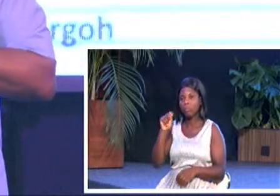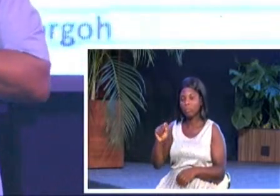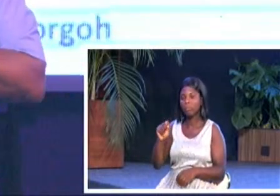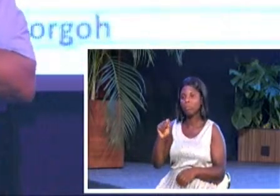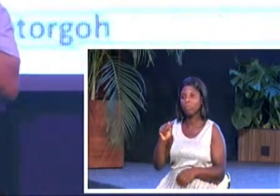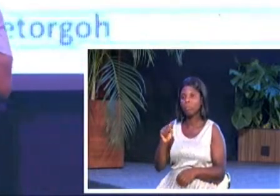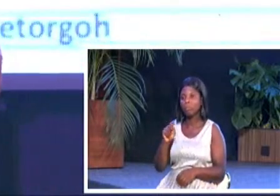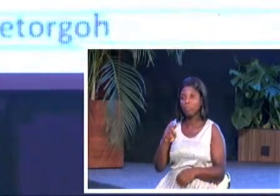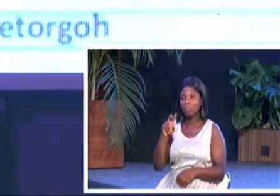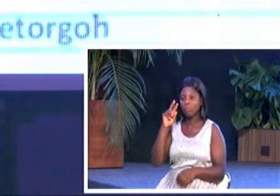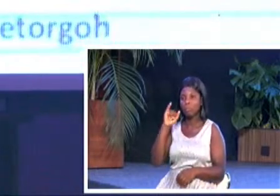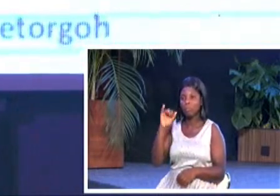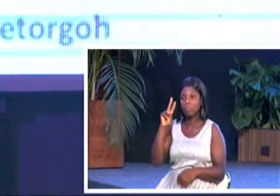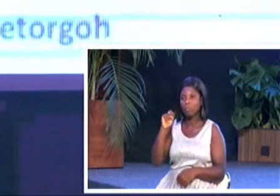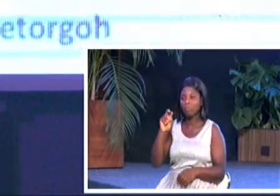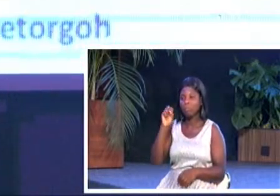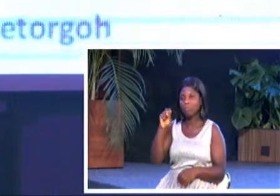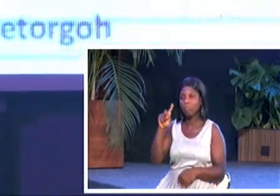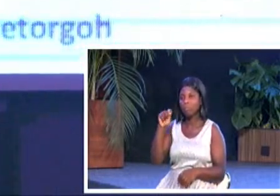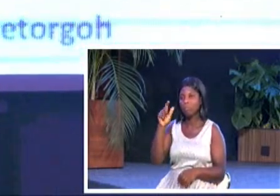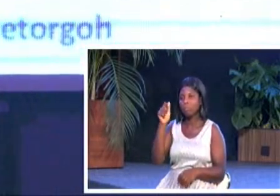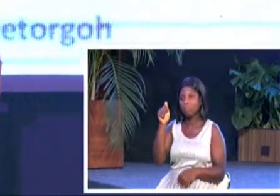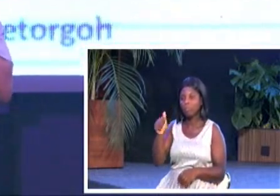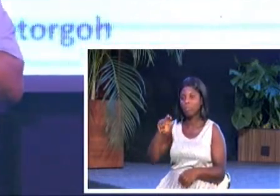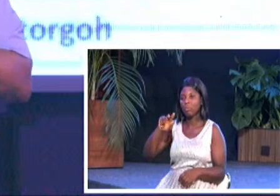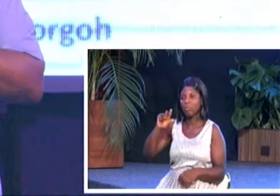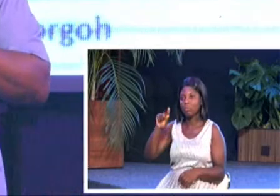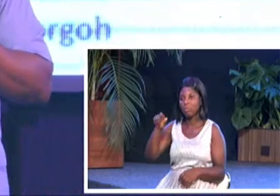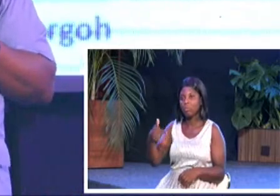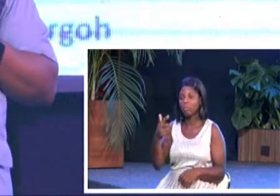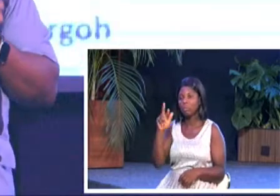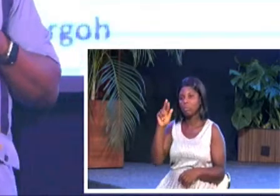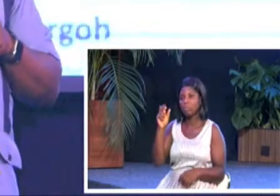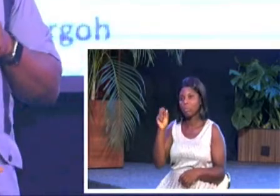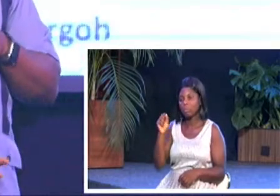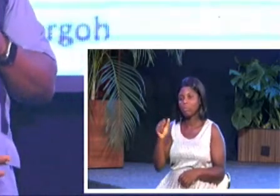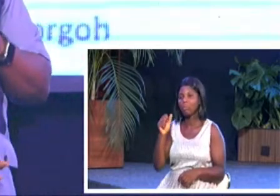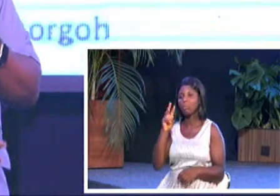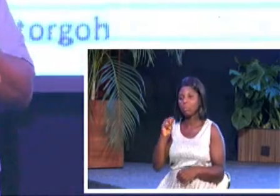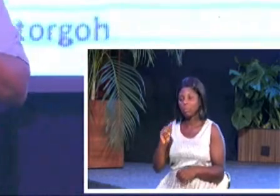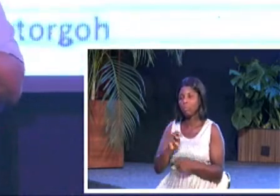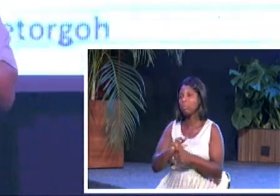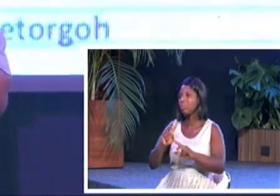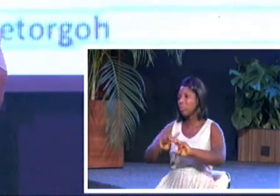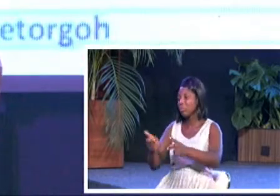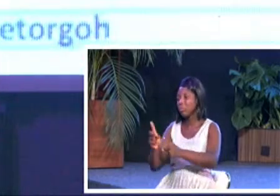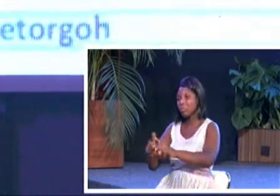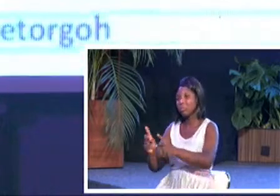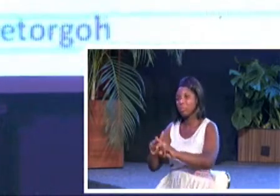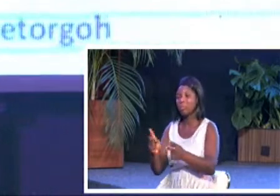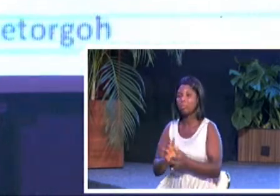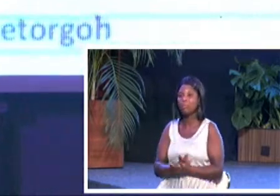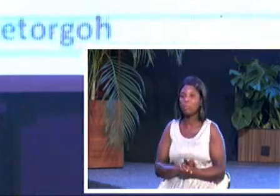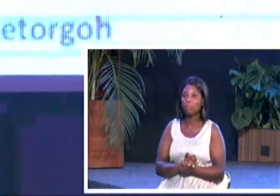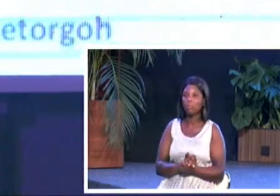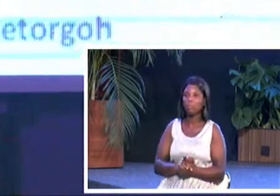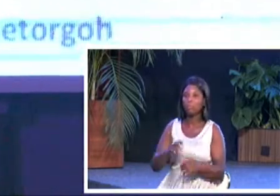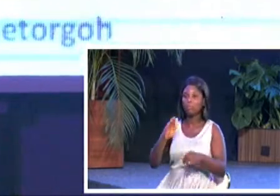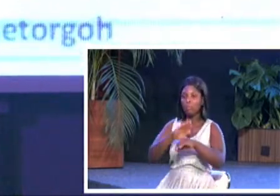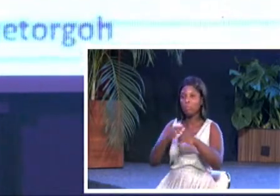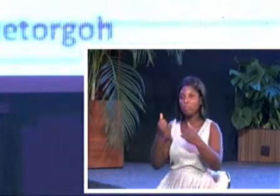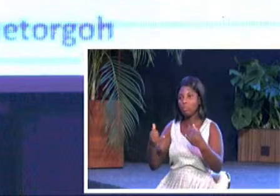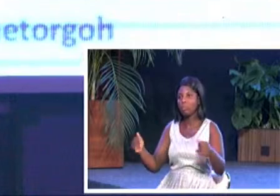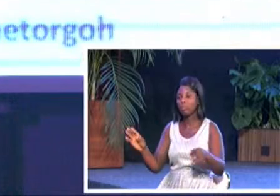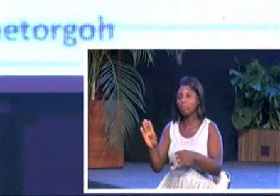the dress. So companies want people who can also help them sell products online. So you can have